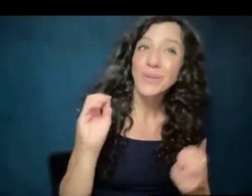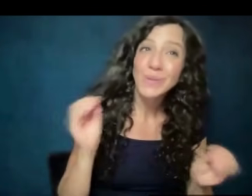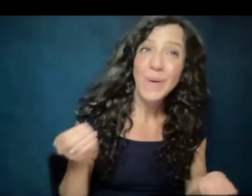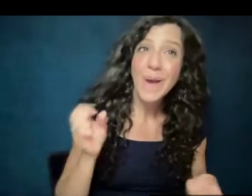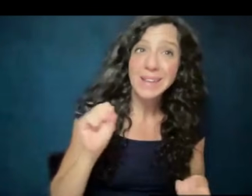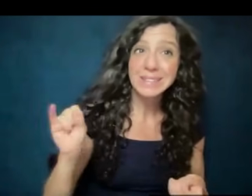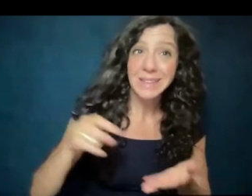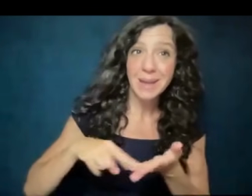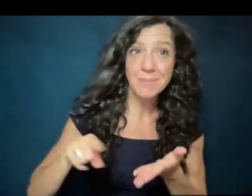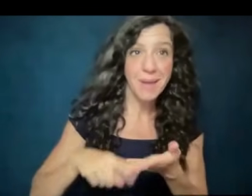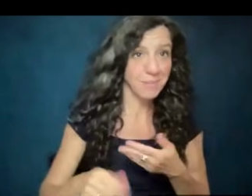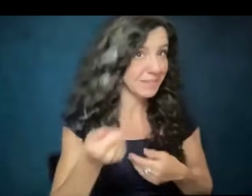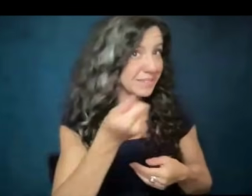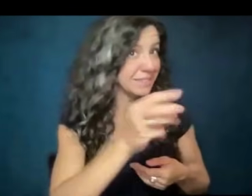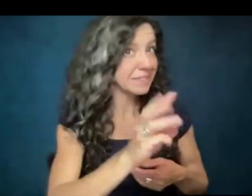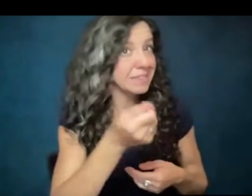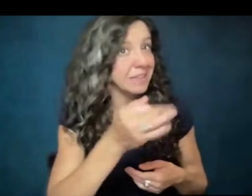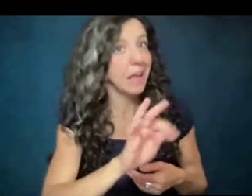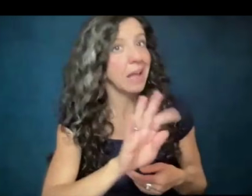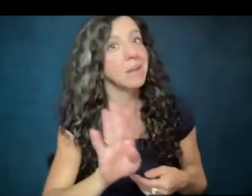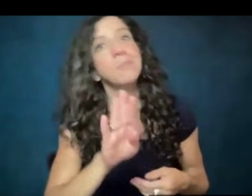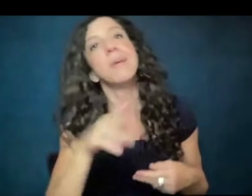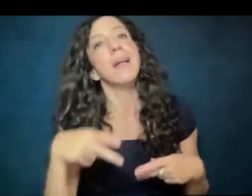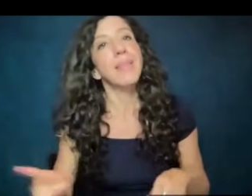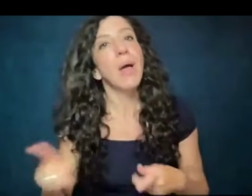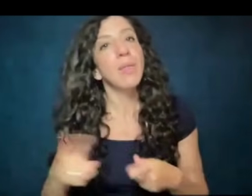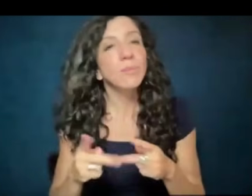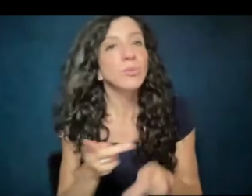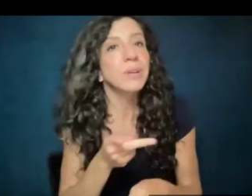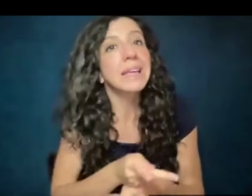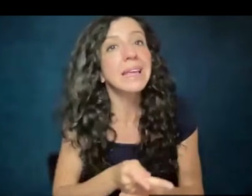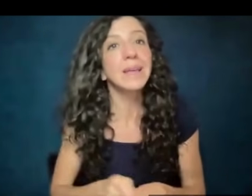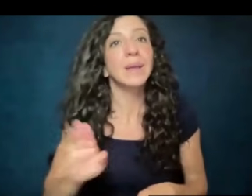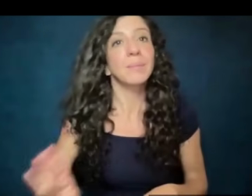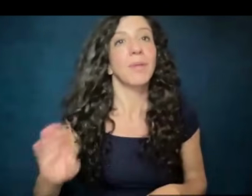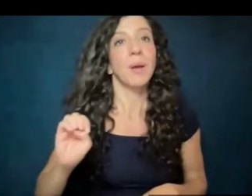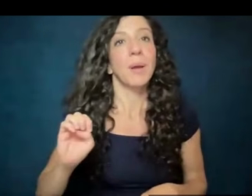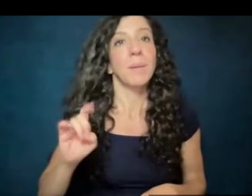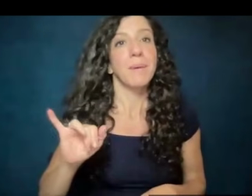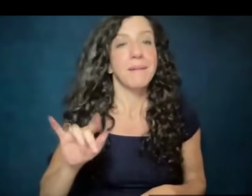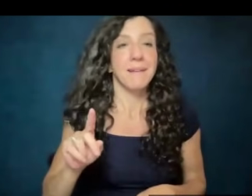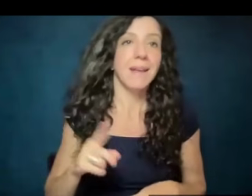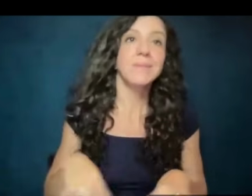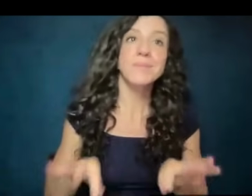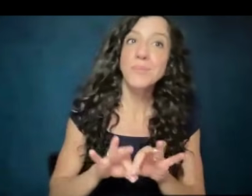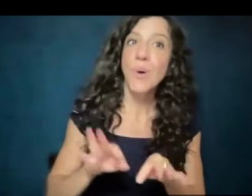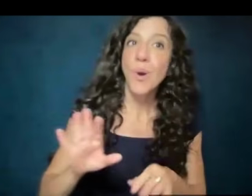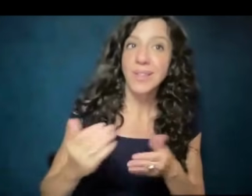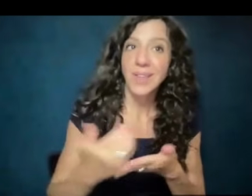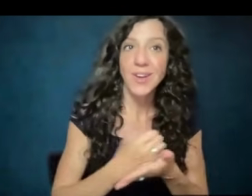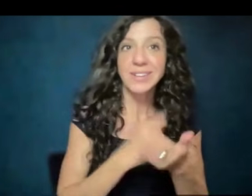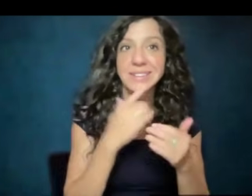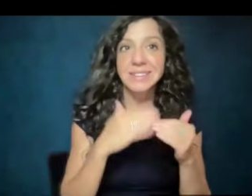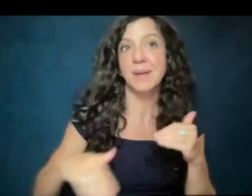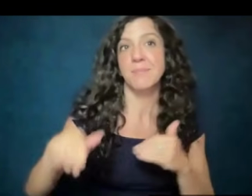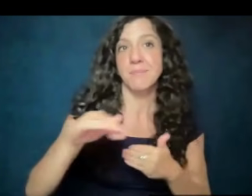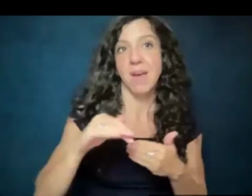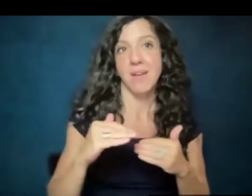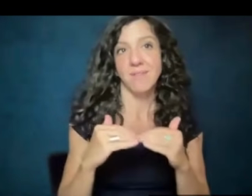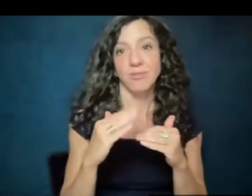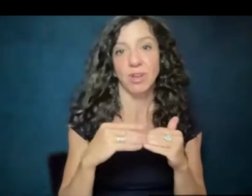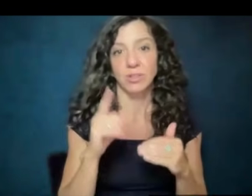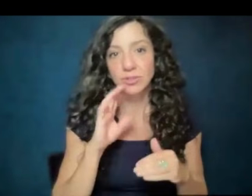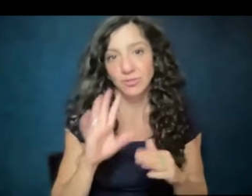payment, 1619B allows them to maintain Medicaid so long as their earnings are above the thresholds for the